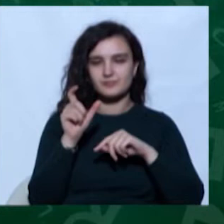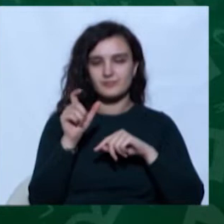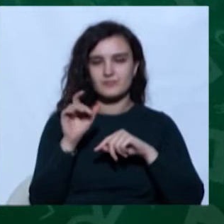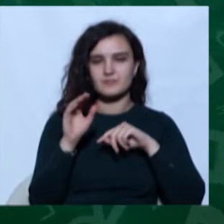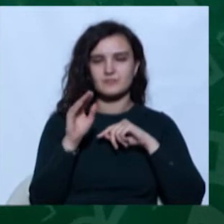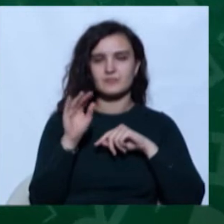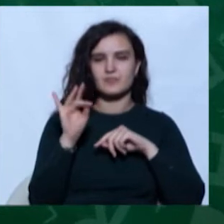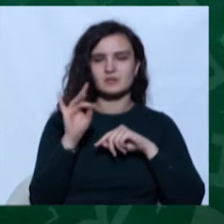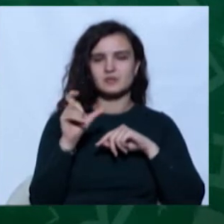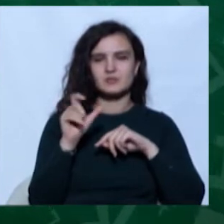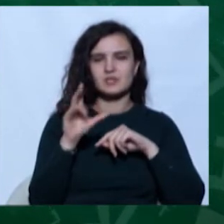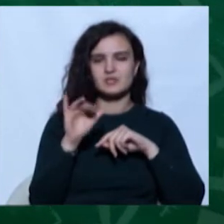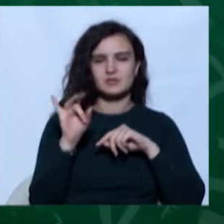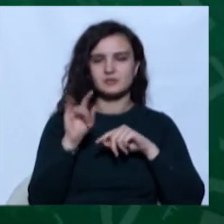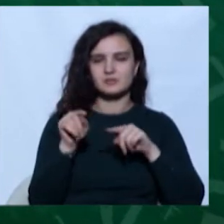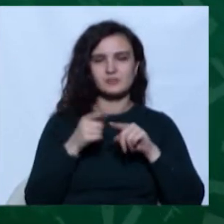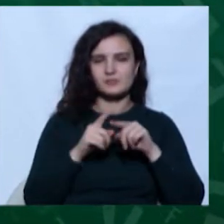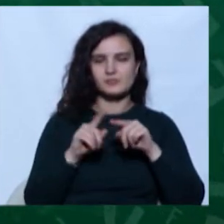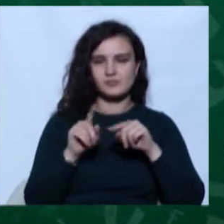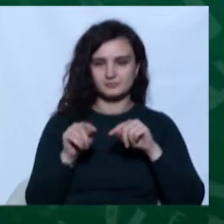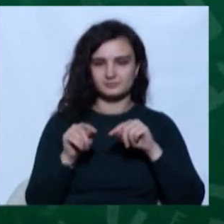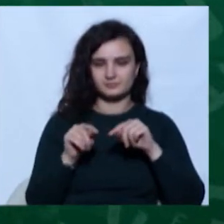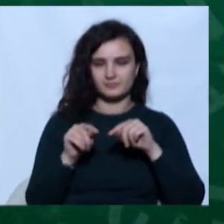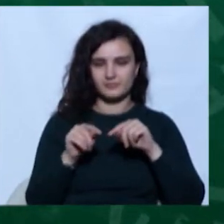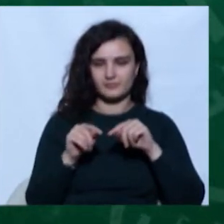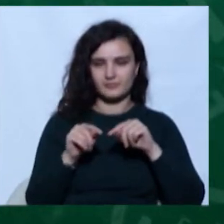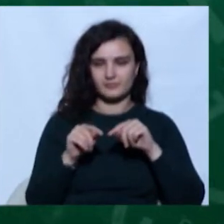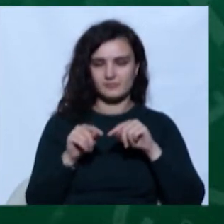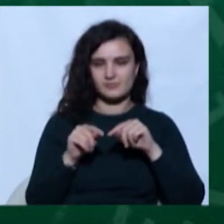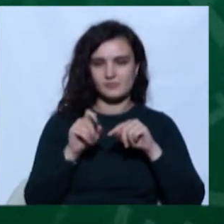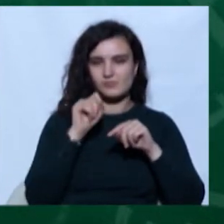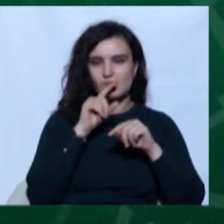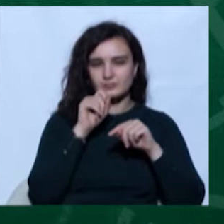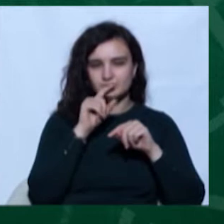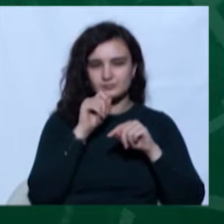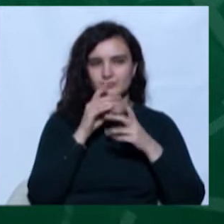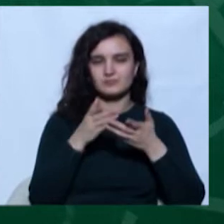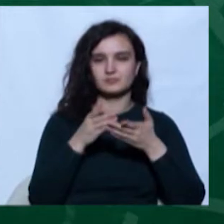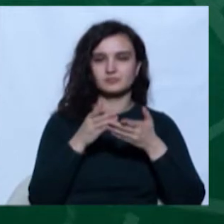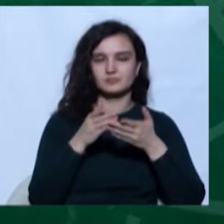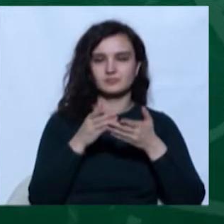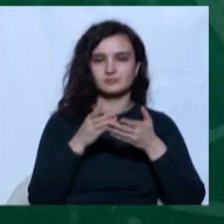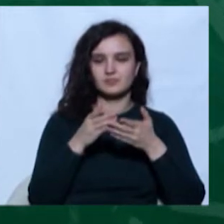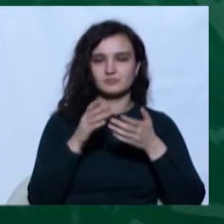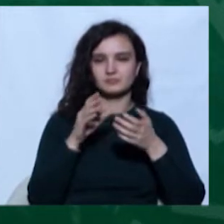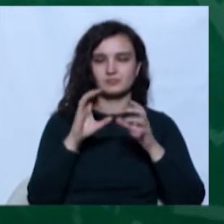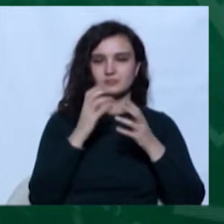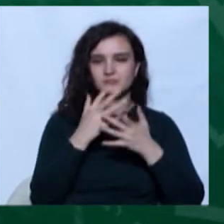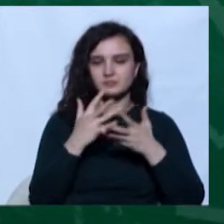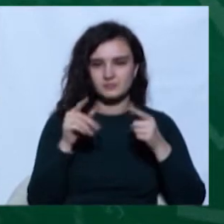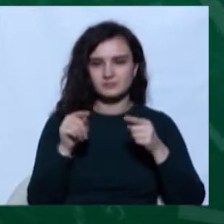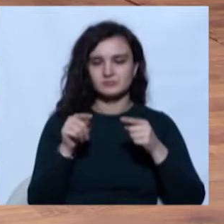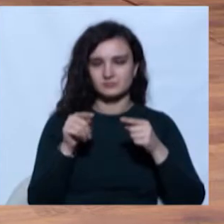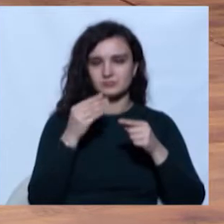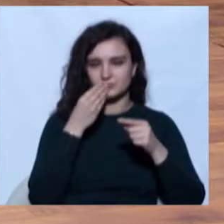treasure. And treasure is precious metals like gold and silver, gems, jewels, and other